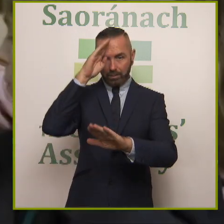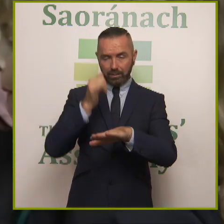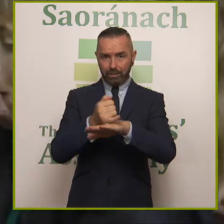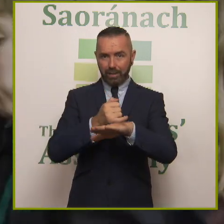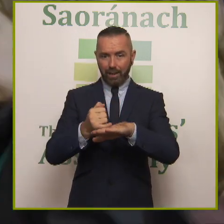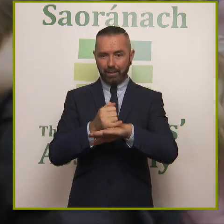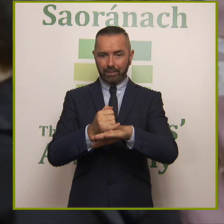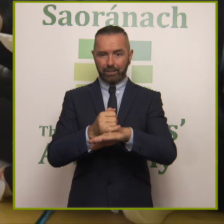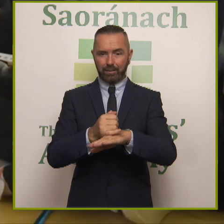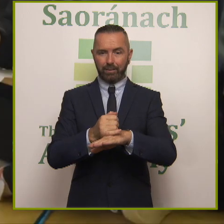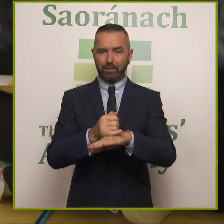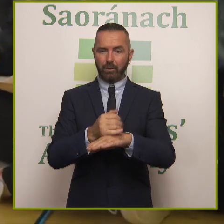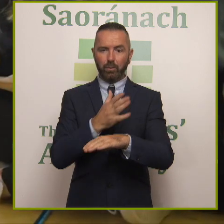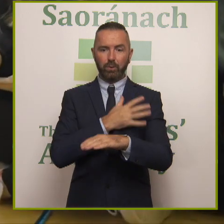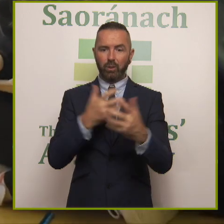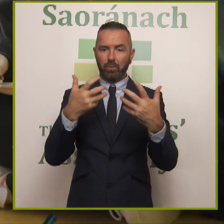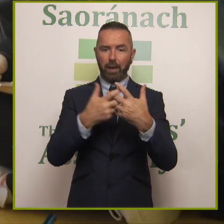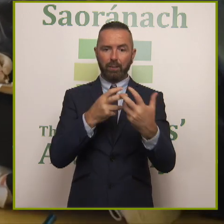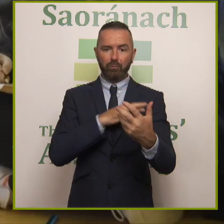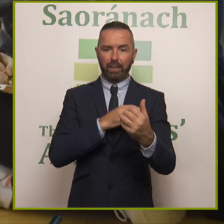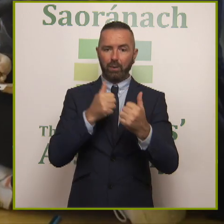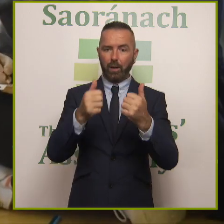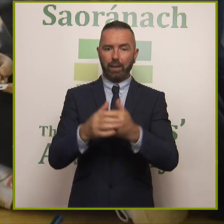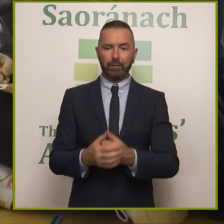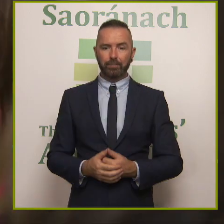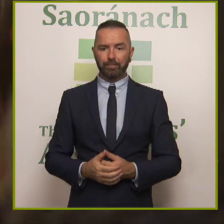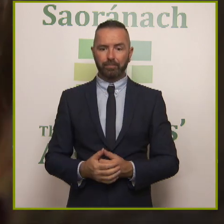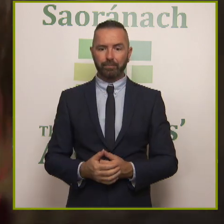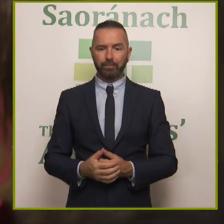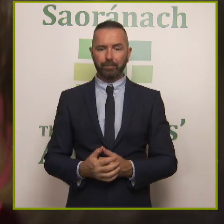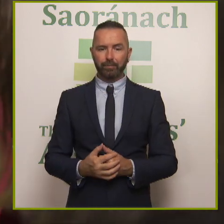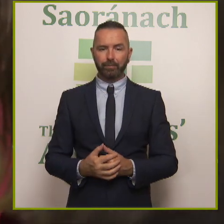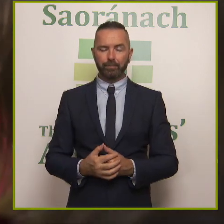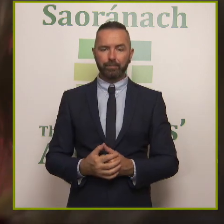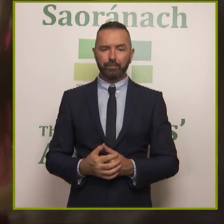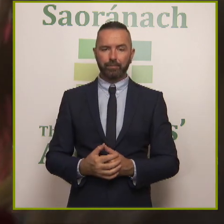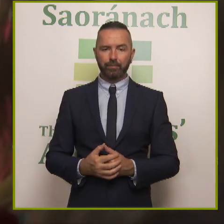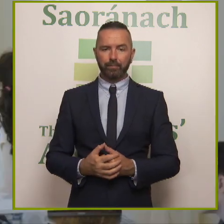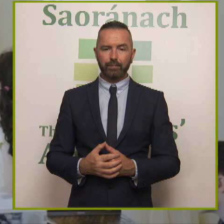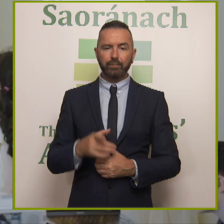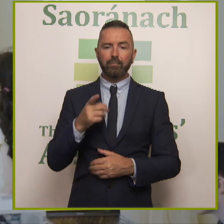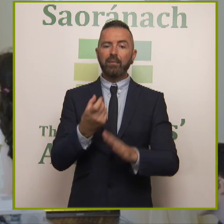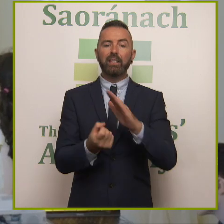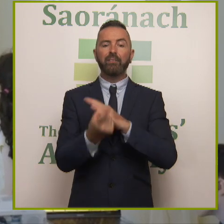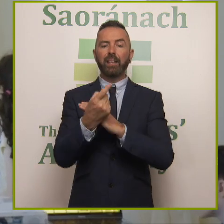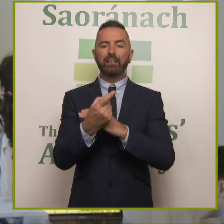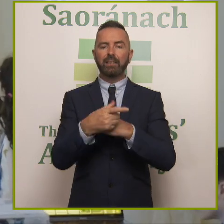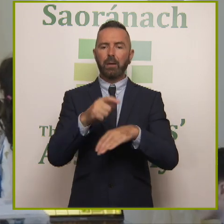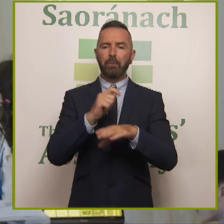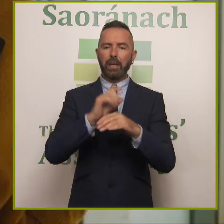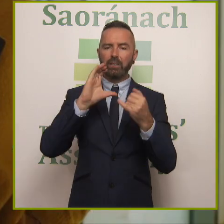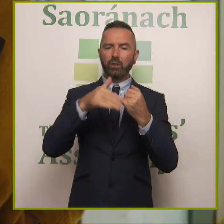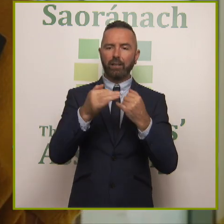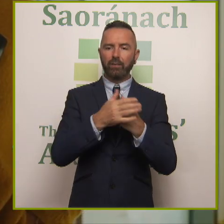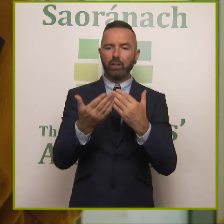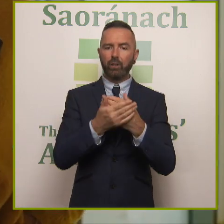just, we just meshed so well. The event was really just like the best opportunity for young people to